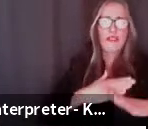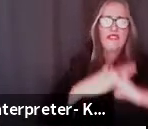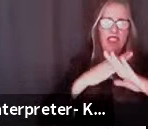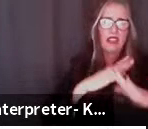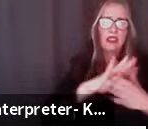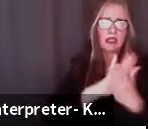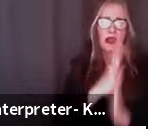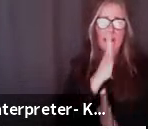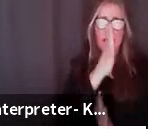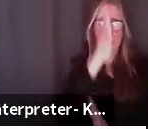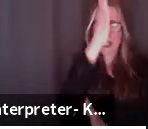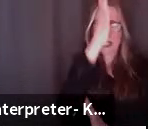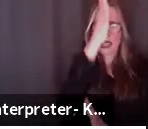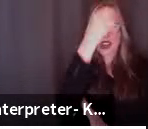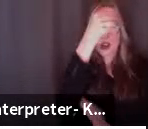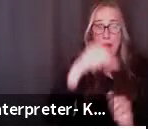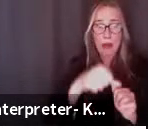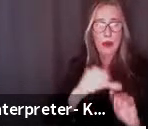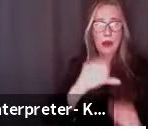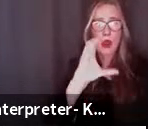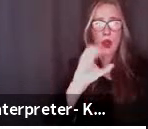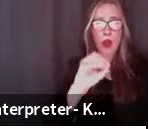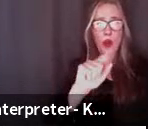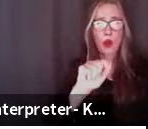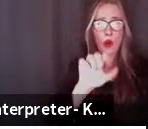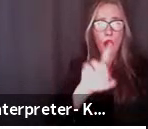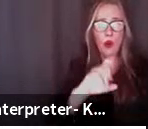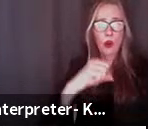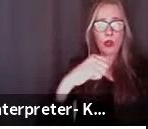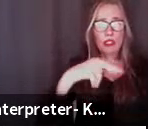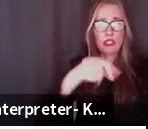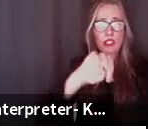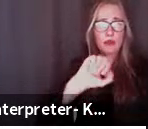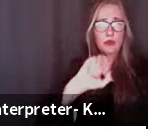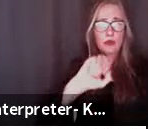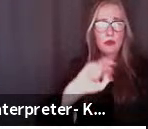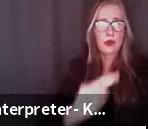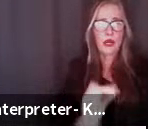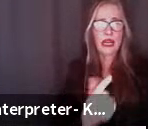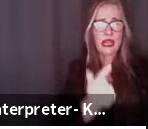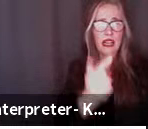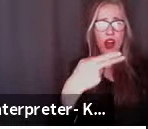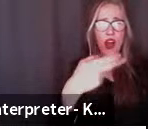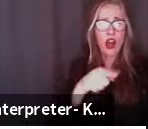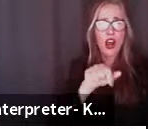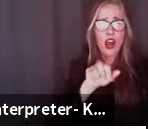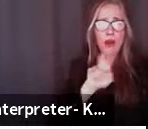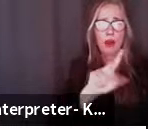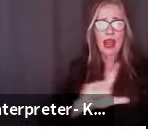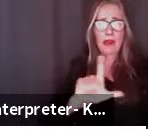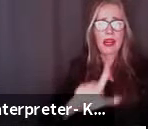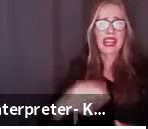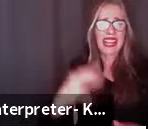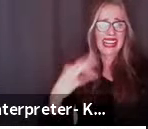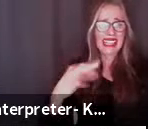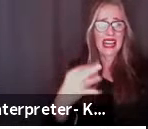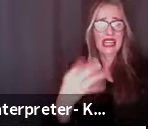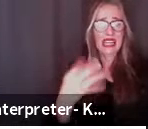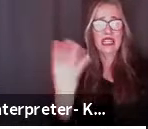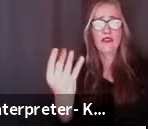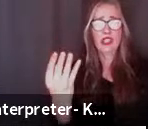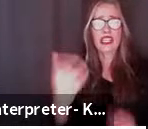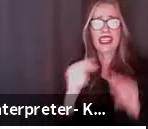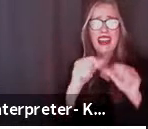the cold spring harbor laboratory uh in 1914 the eugenics records office there issued bulletin number 10b report